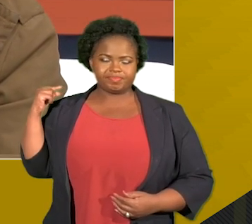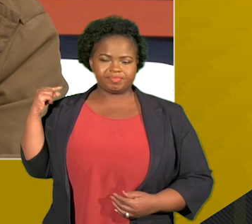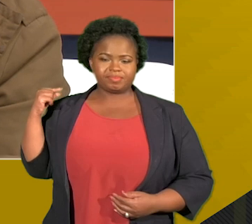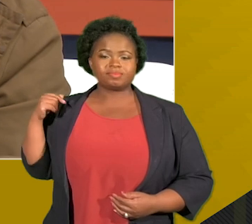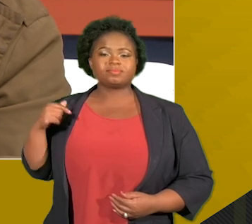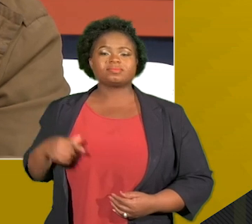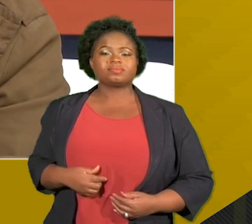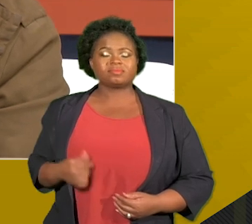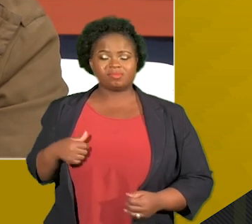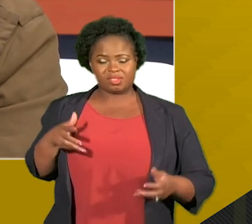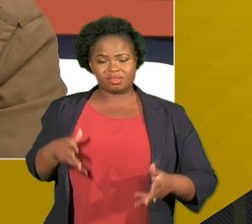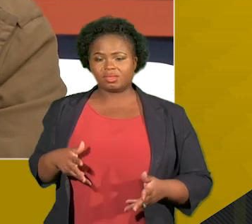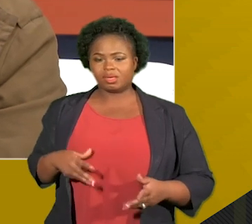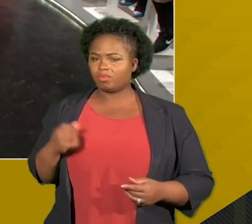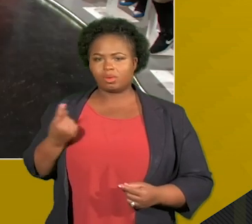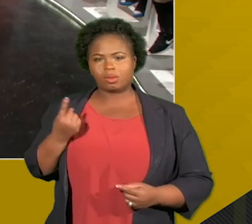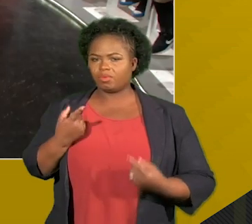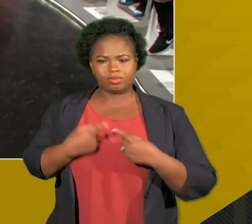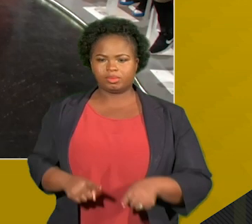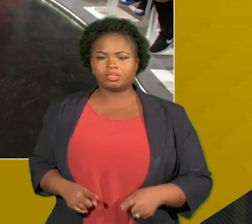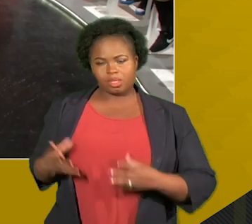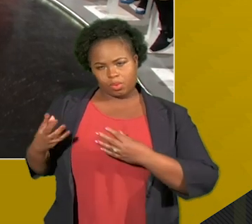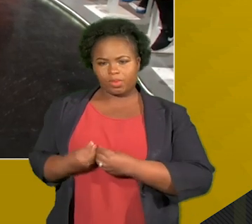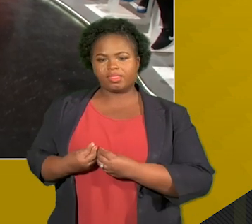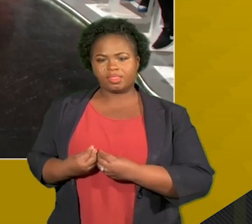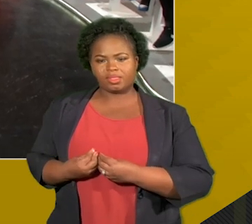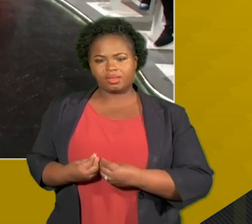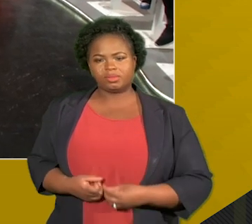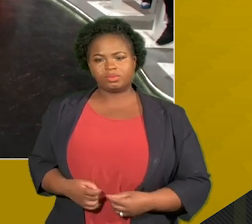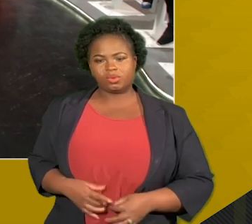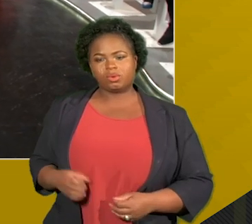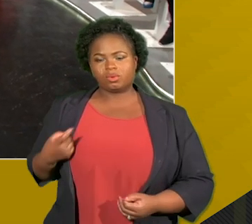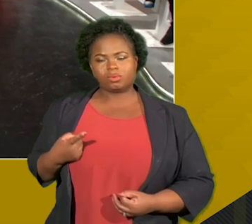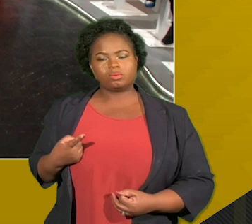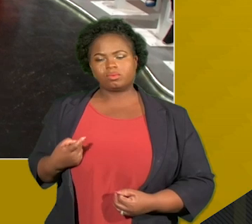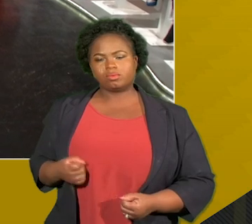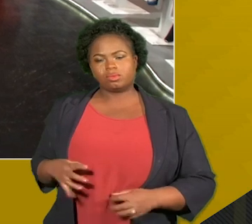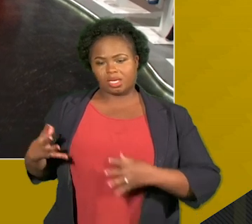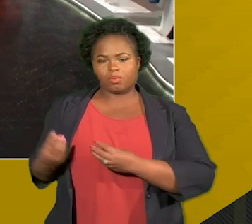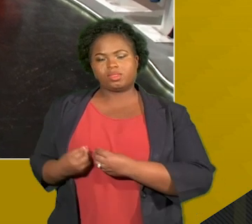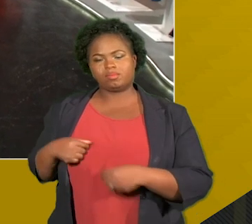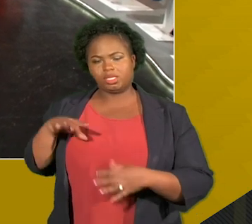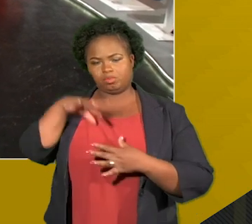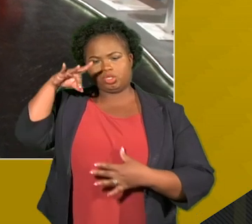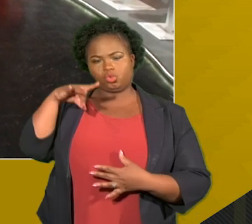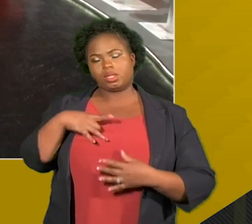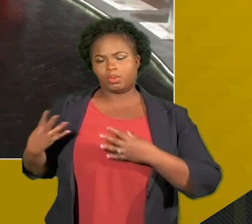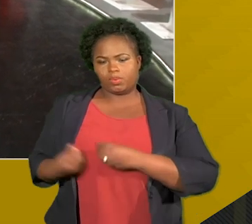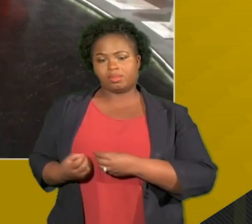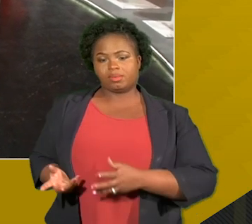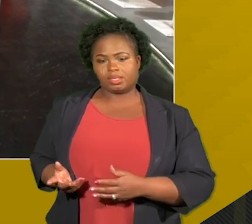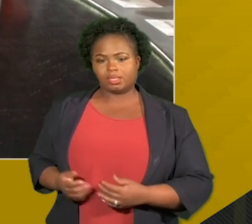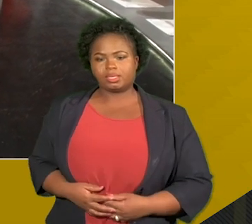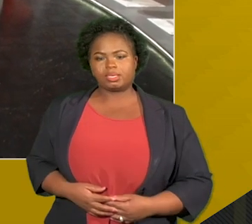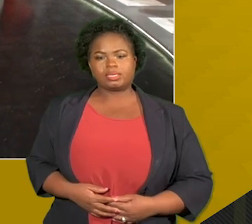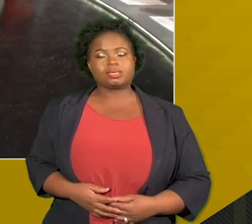So njengoba ndilapha ndamndedwa ndihamba nabo ndisengababini kwezi situlo asibaninzi. Oh, nice. Yes. Nice. I think we're going